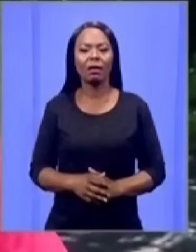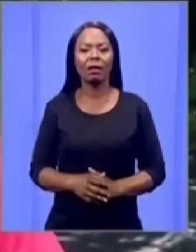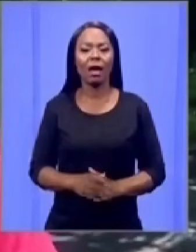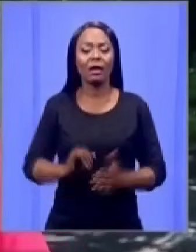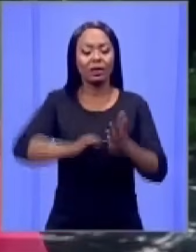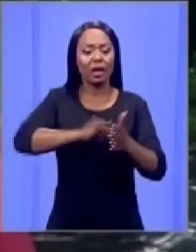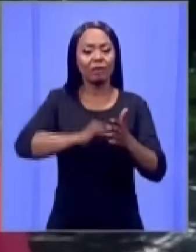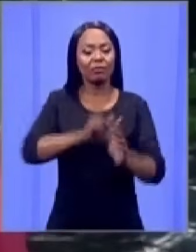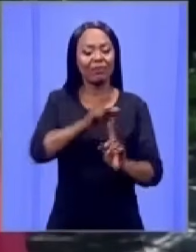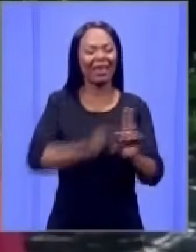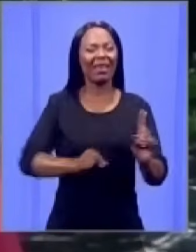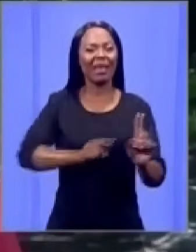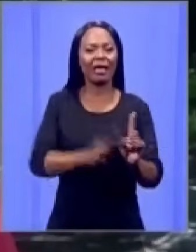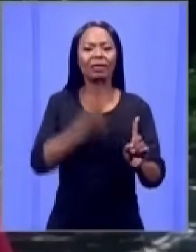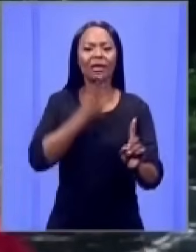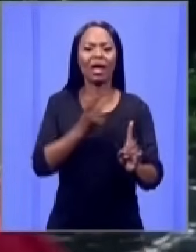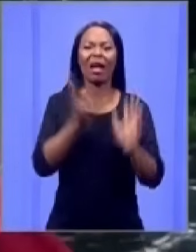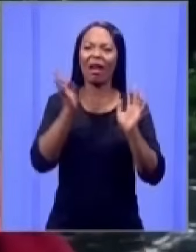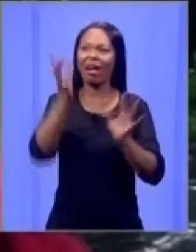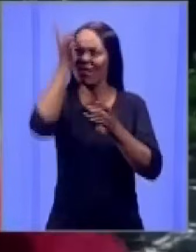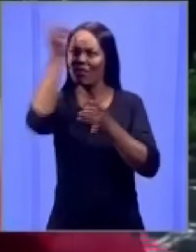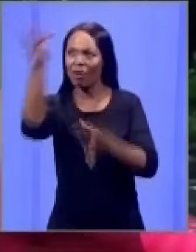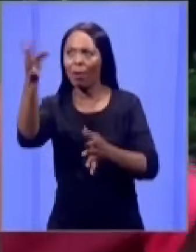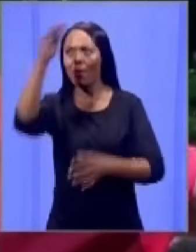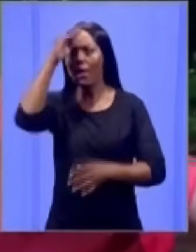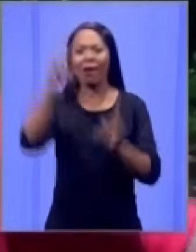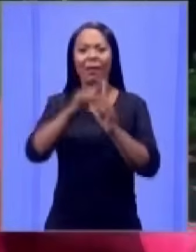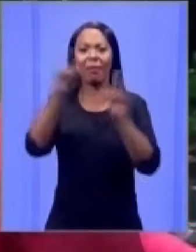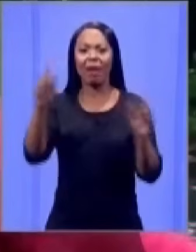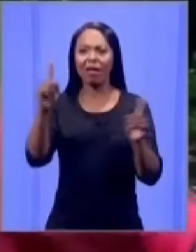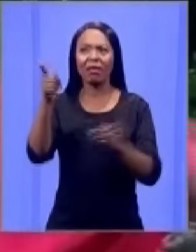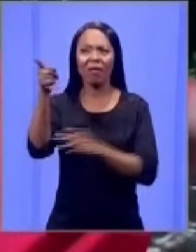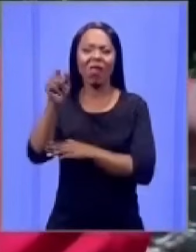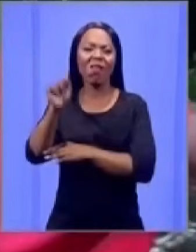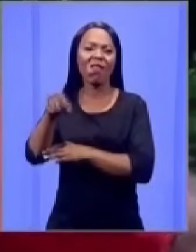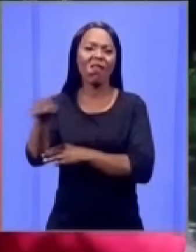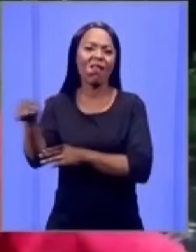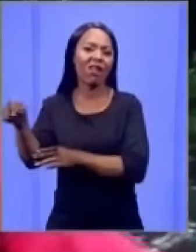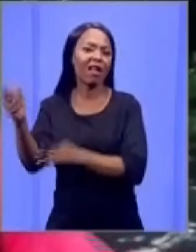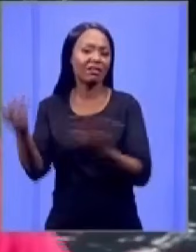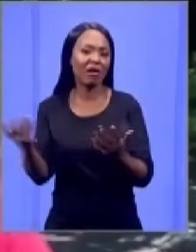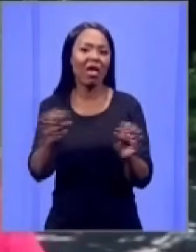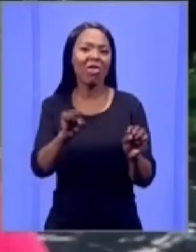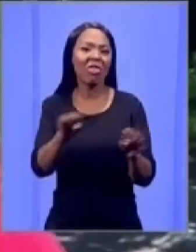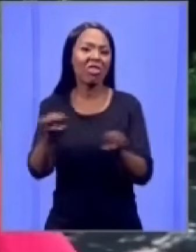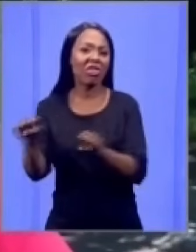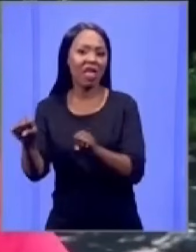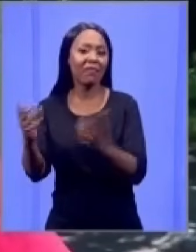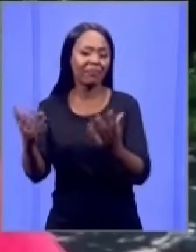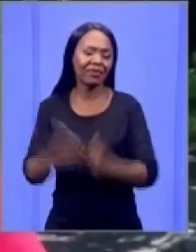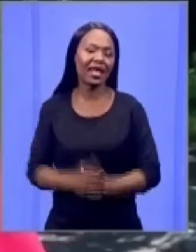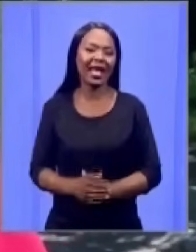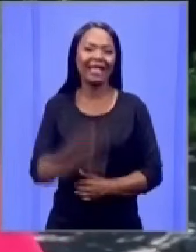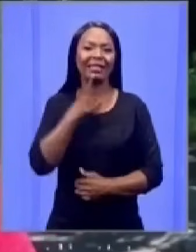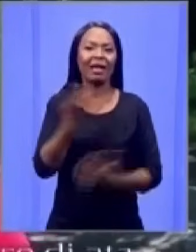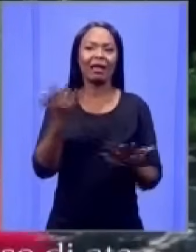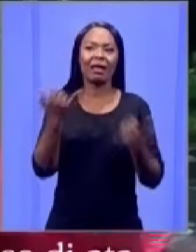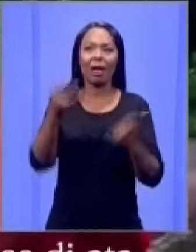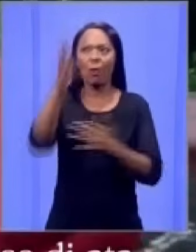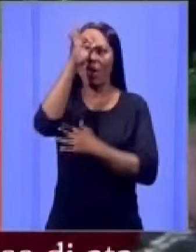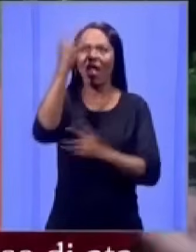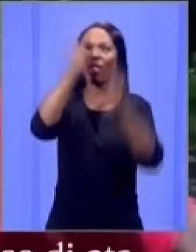January o hlalosa ha lekile ho hlahlela nyewe le sepolesa empa ha a ka fumana thuso. O hlalosa ha sepolesa se ile sa mo bitsa